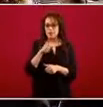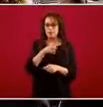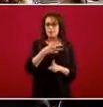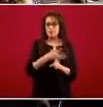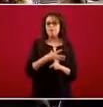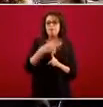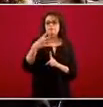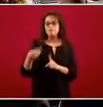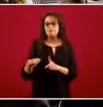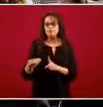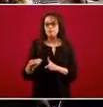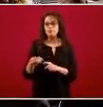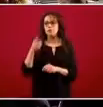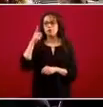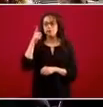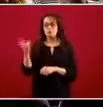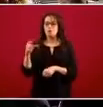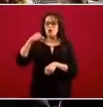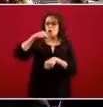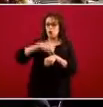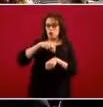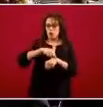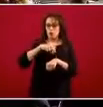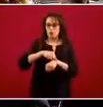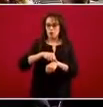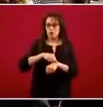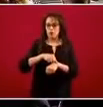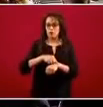So, basically,